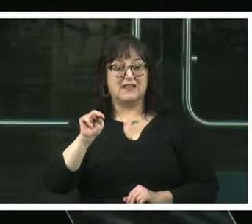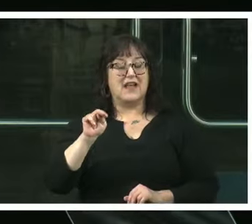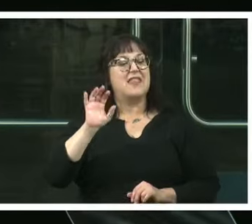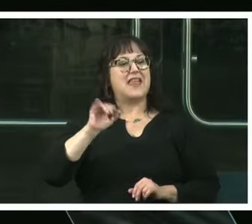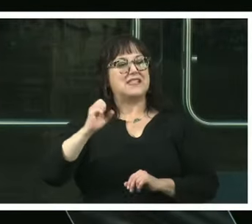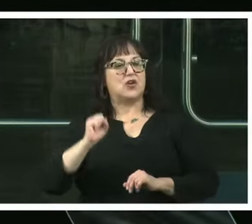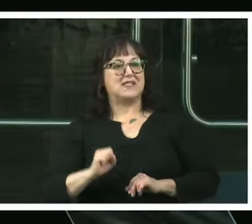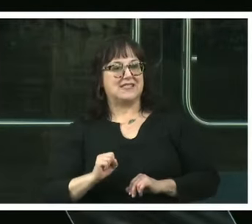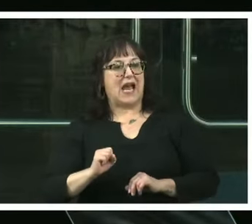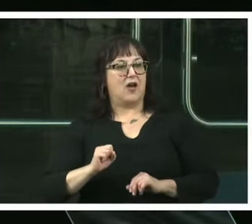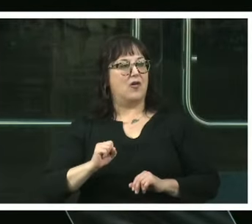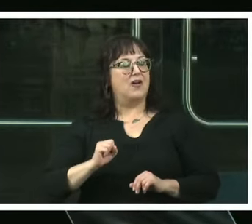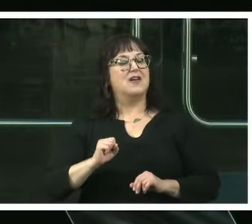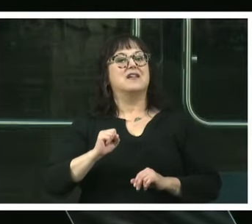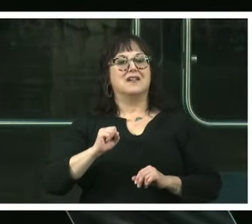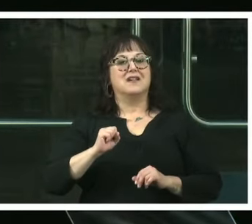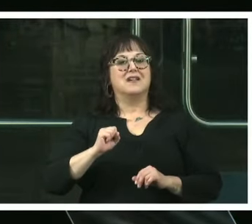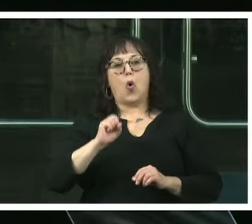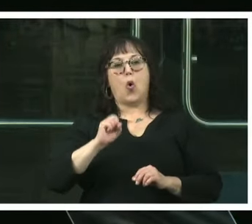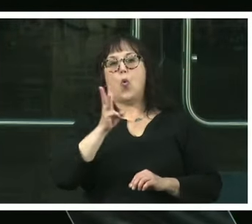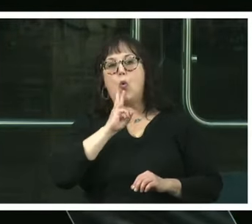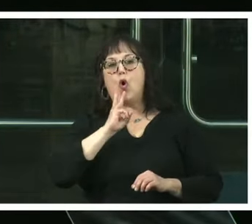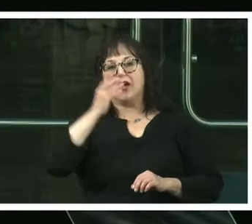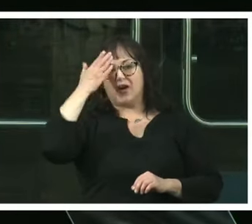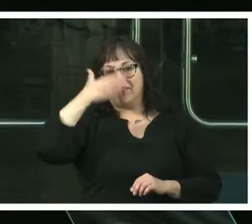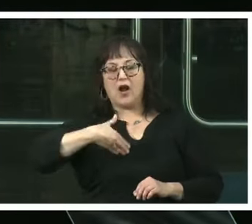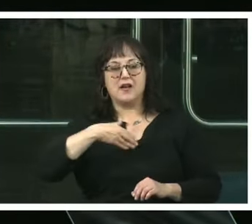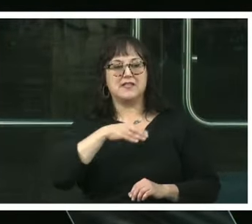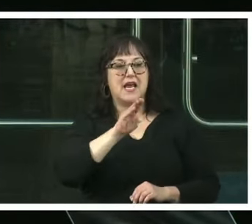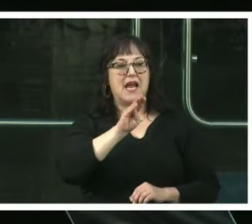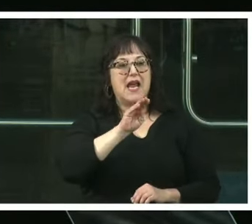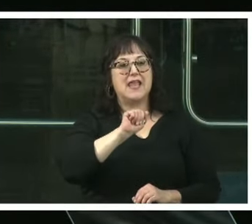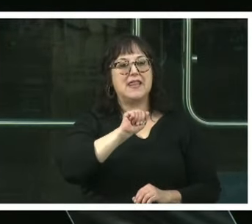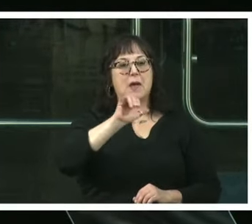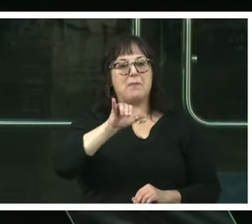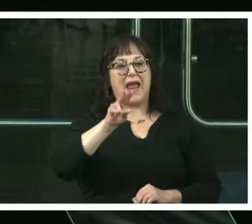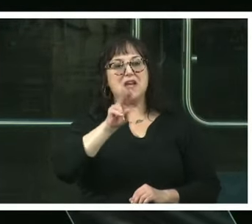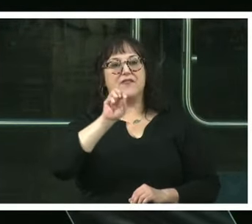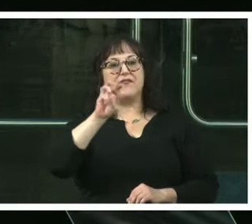waterfront and the Bayview Hunters Point for decades to come.